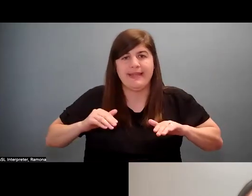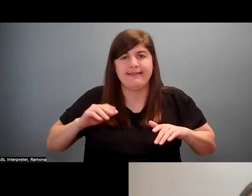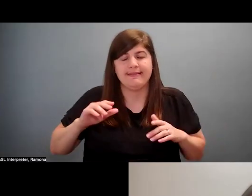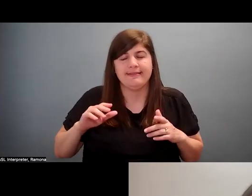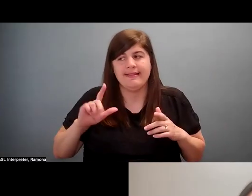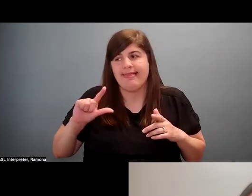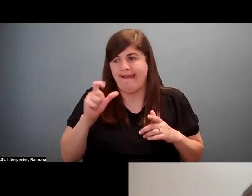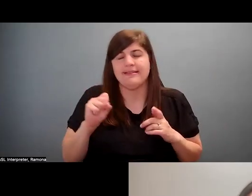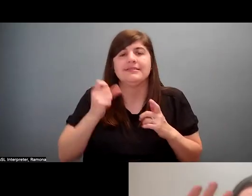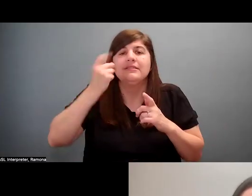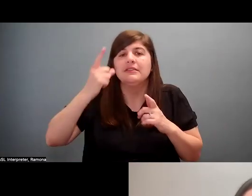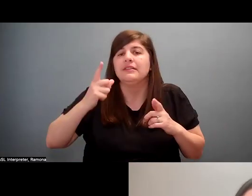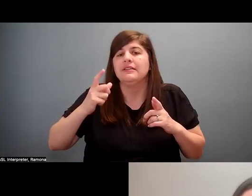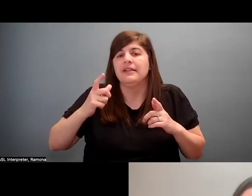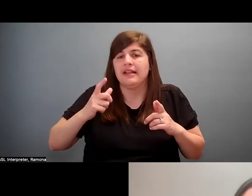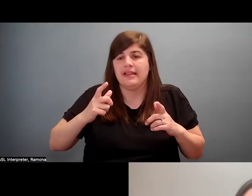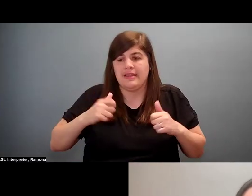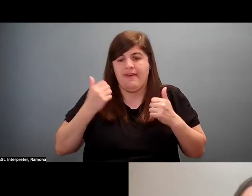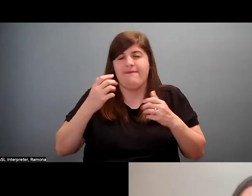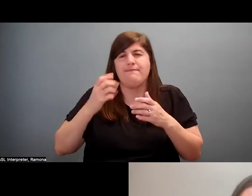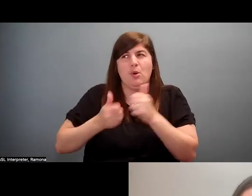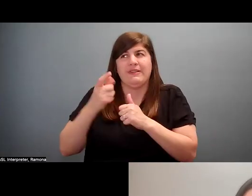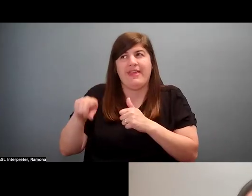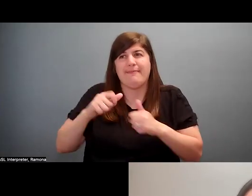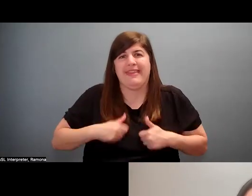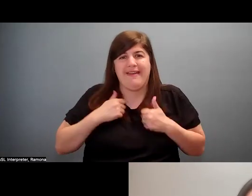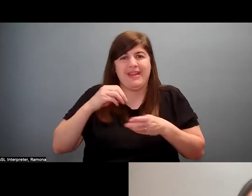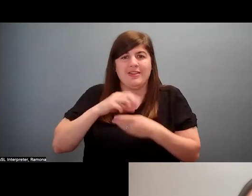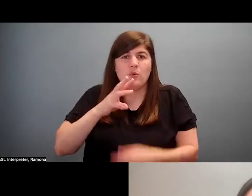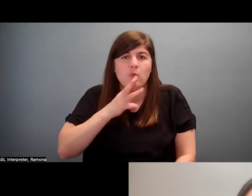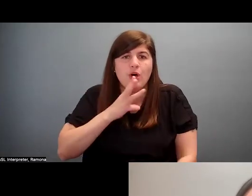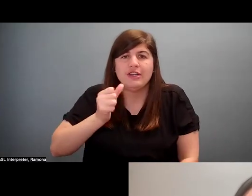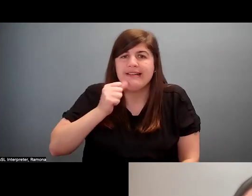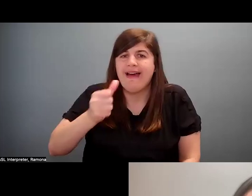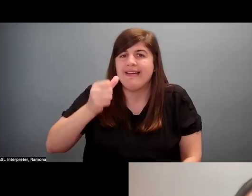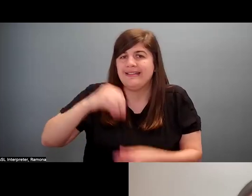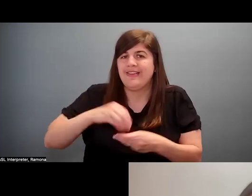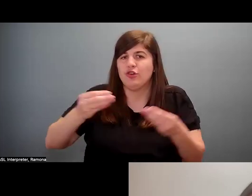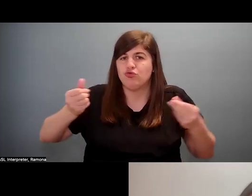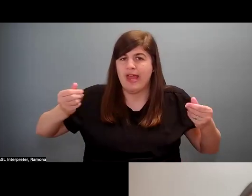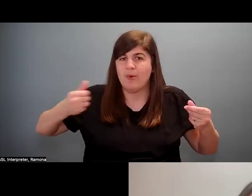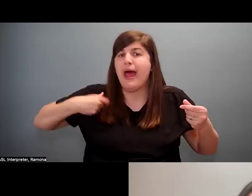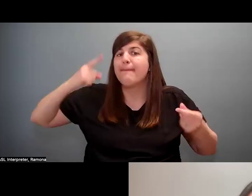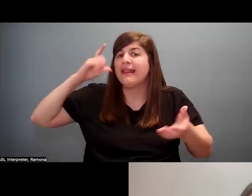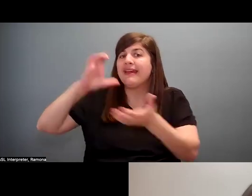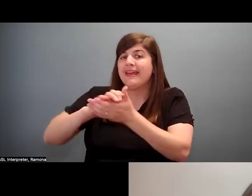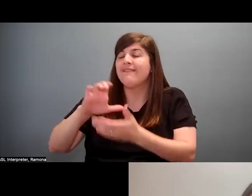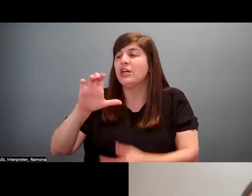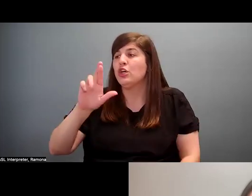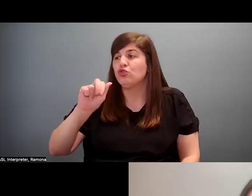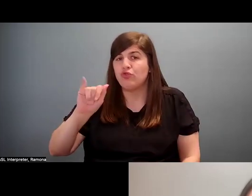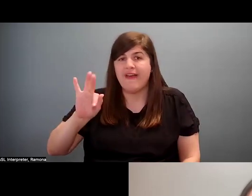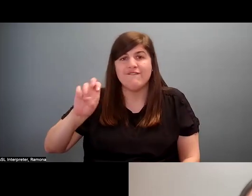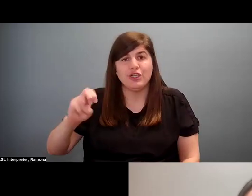shrimp, they sort of live in the water and they're not really in the ground too much. I believe that crayfish do like to